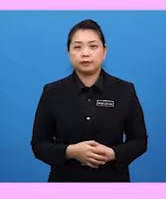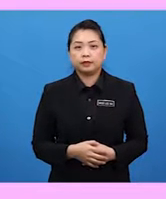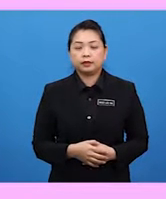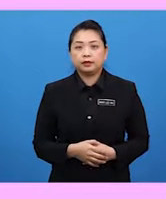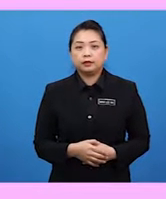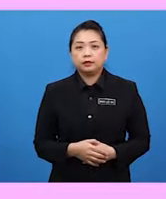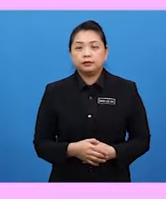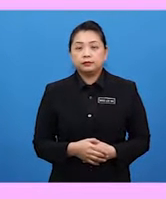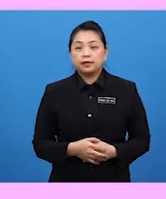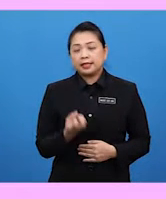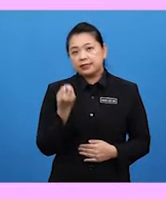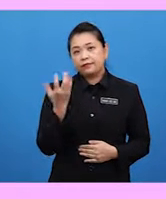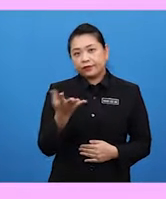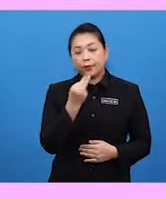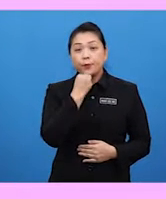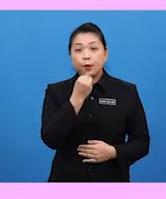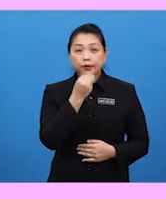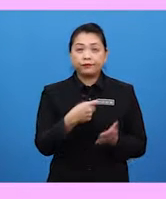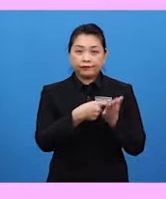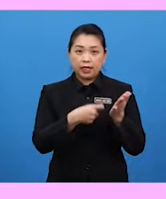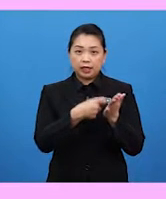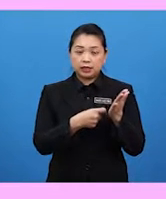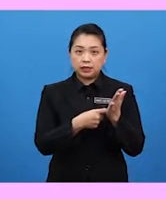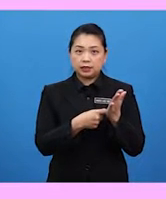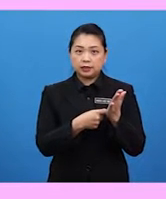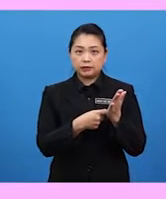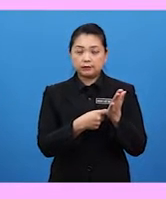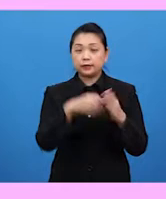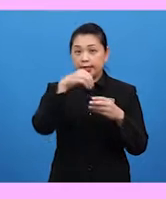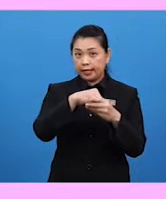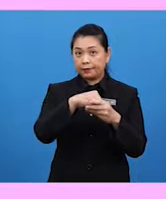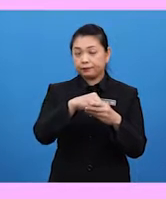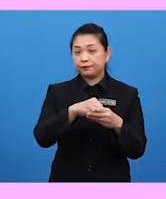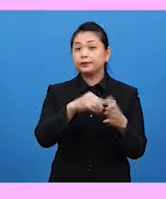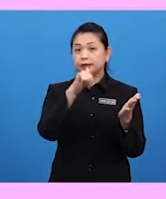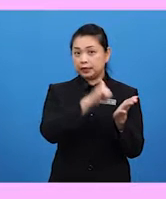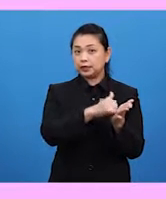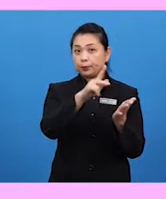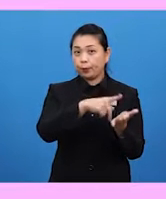There are several moral values highlighted in this poem.